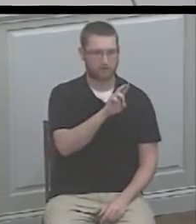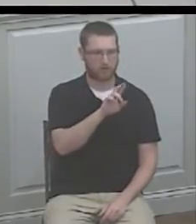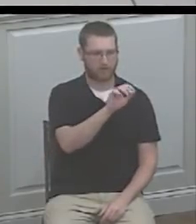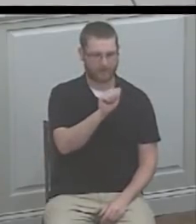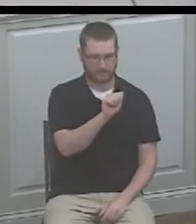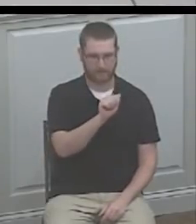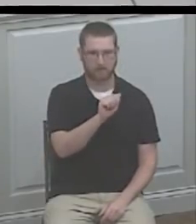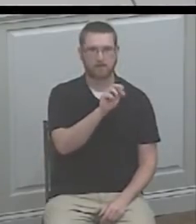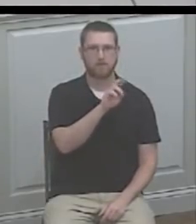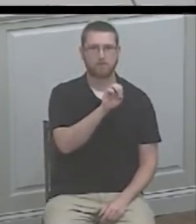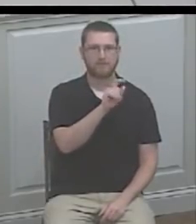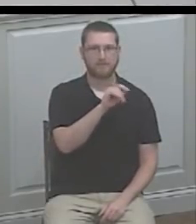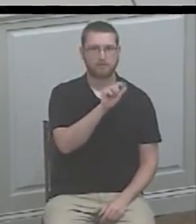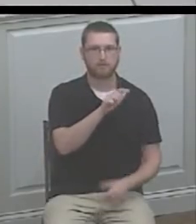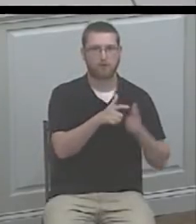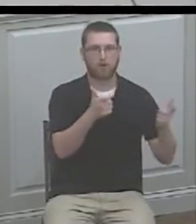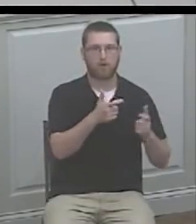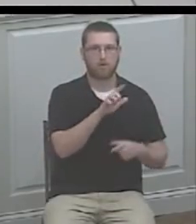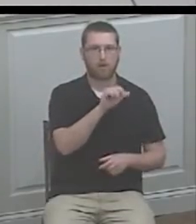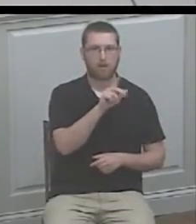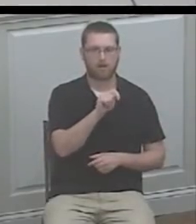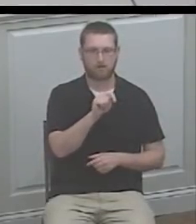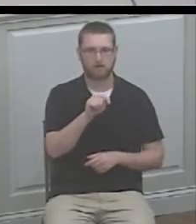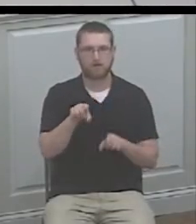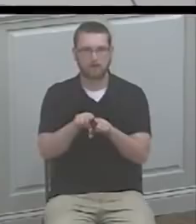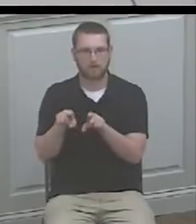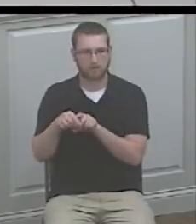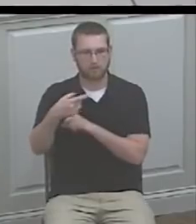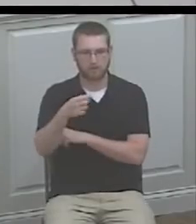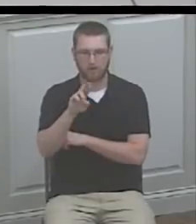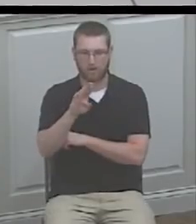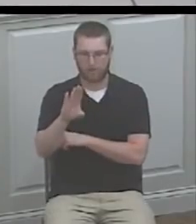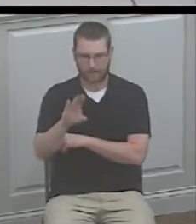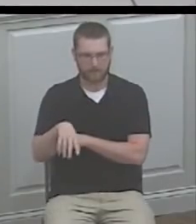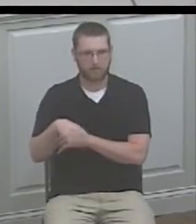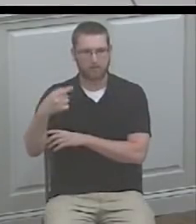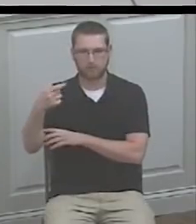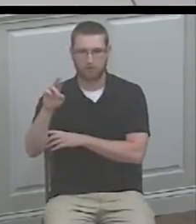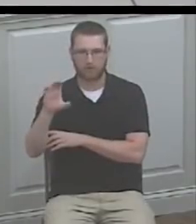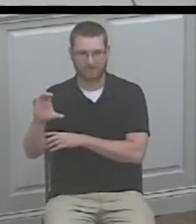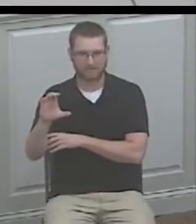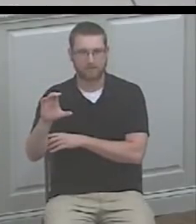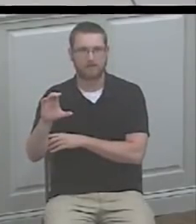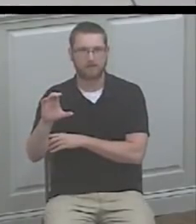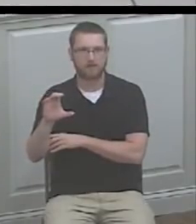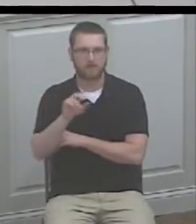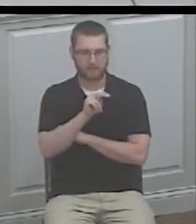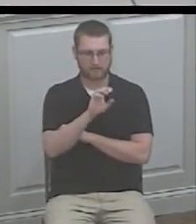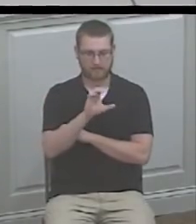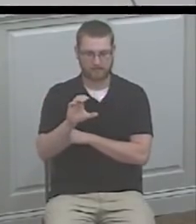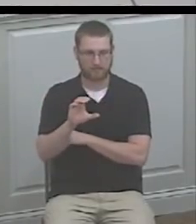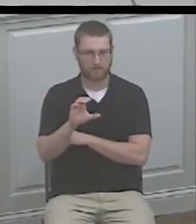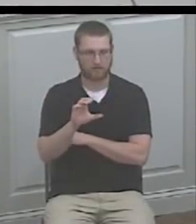residential large lot, GRB residential small lot, GRC residential civic lot, NCC